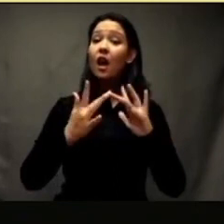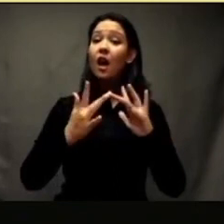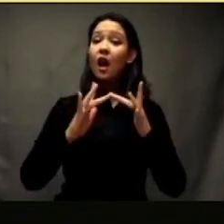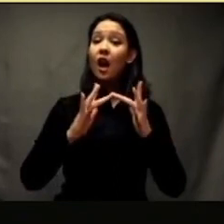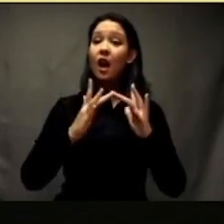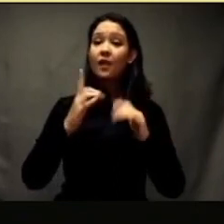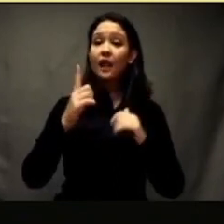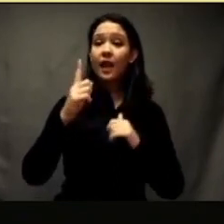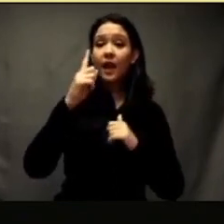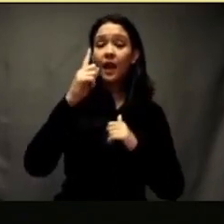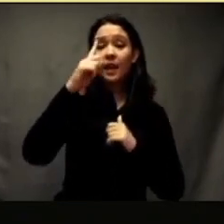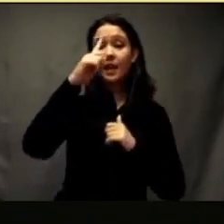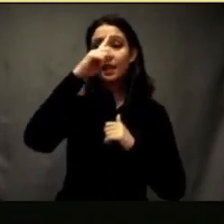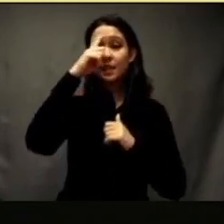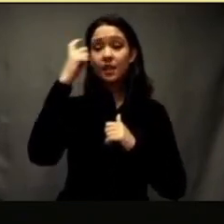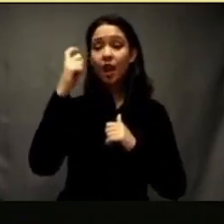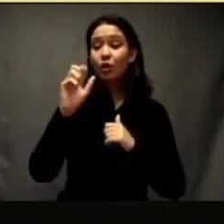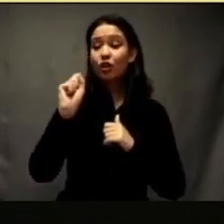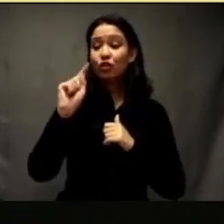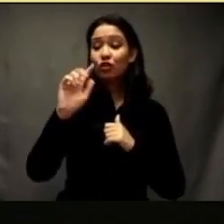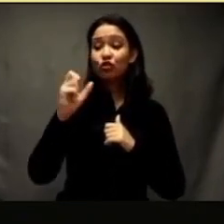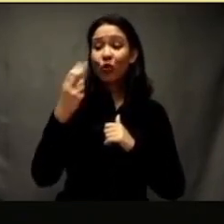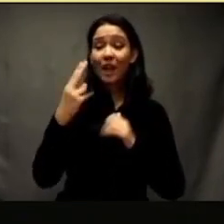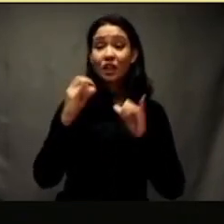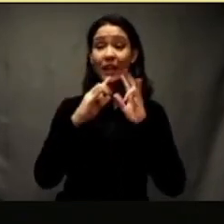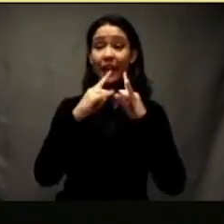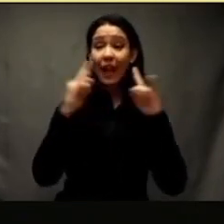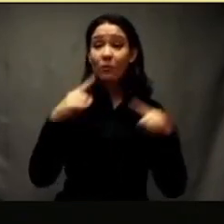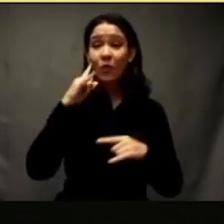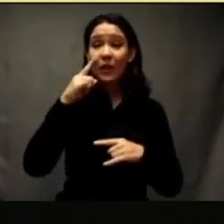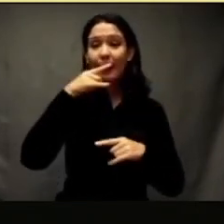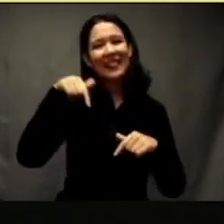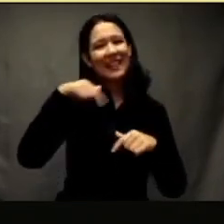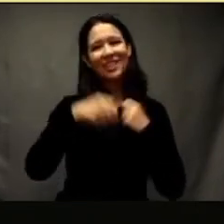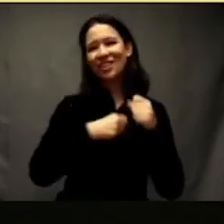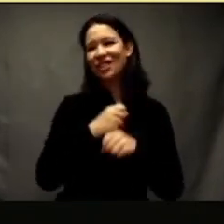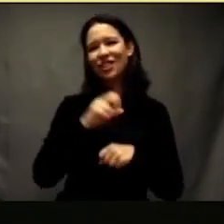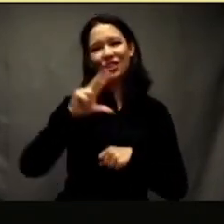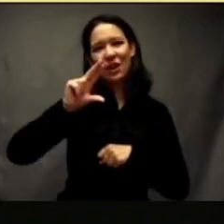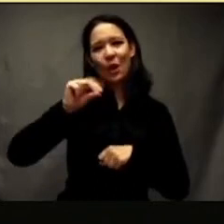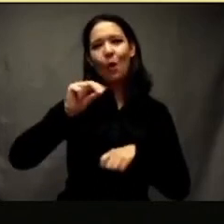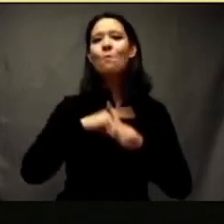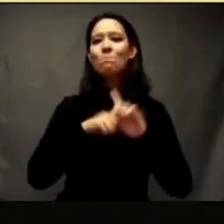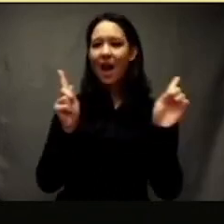for students? We don't this year, but they,